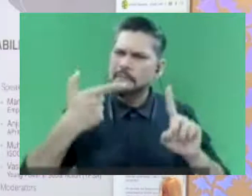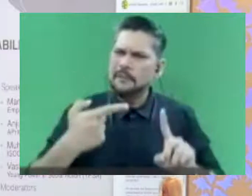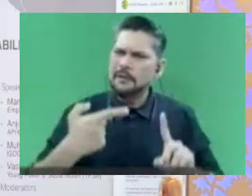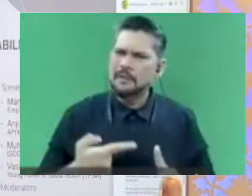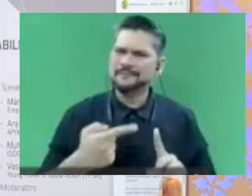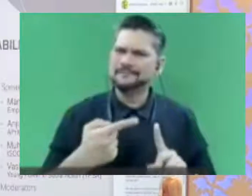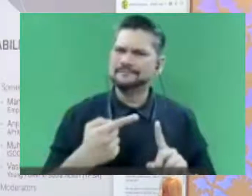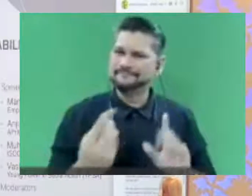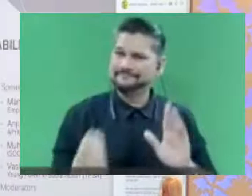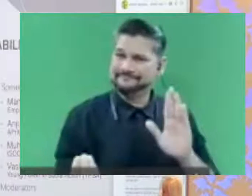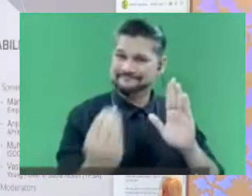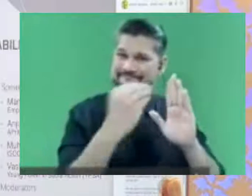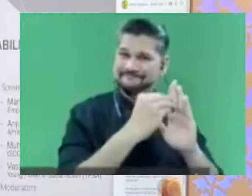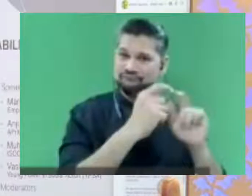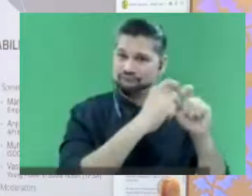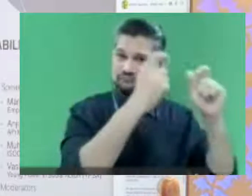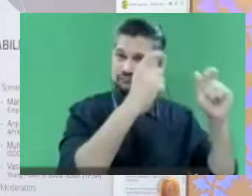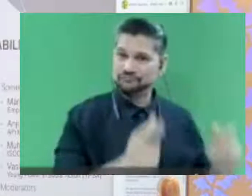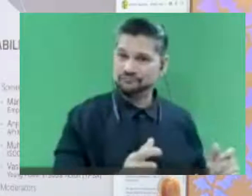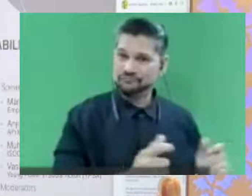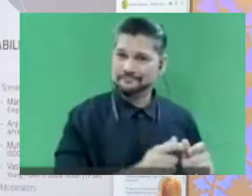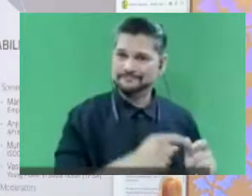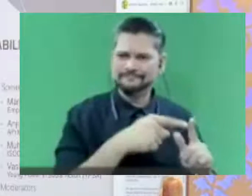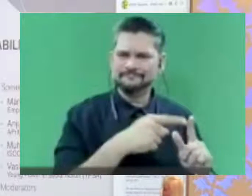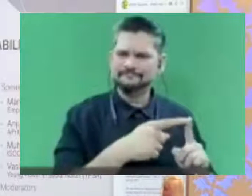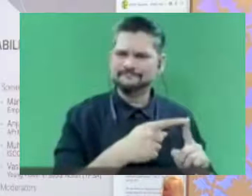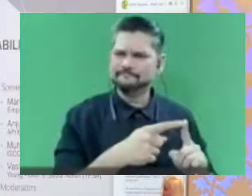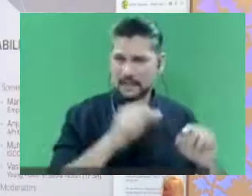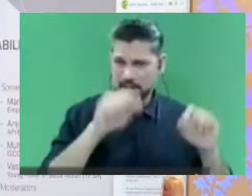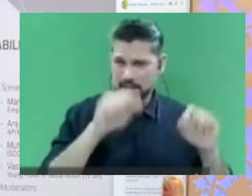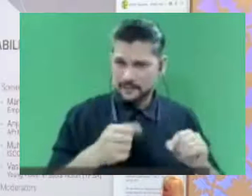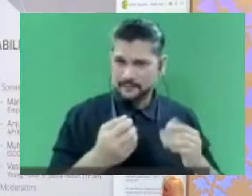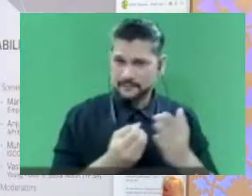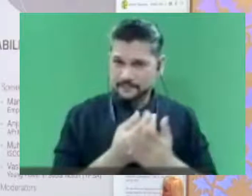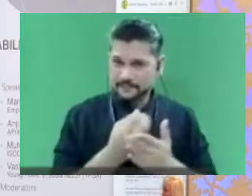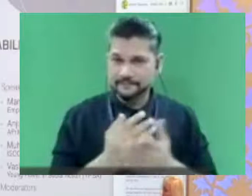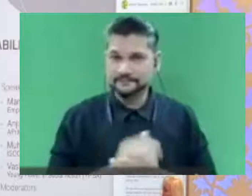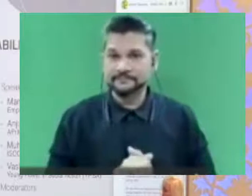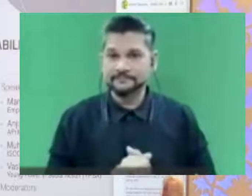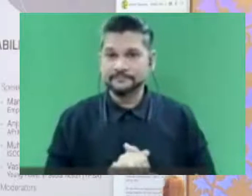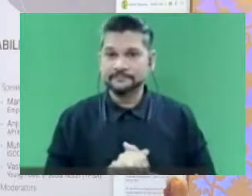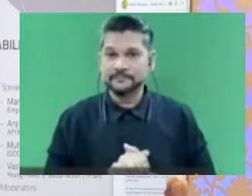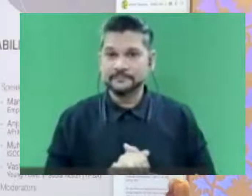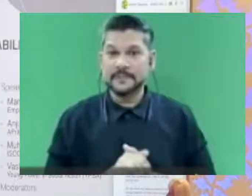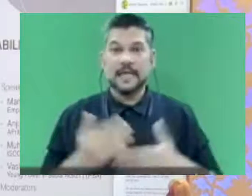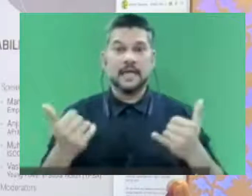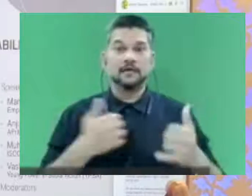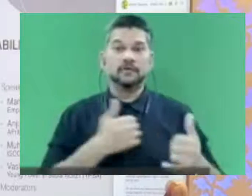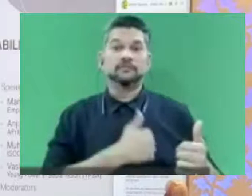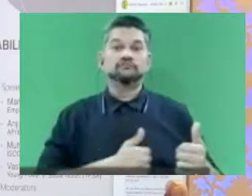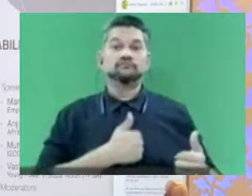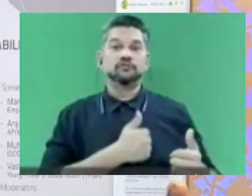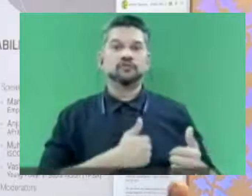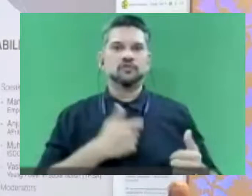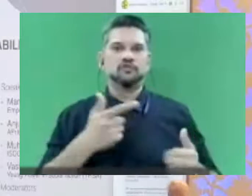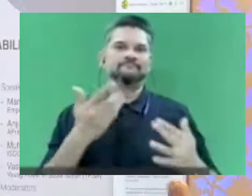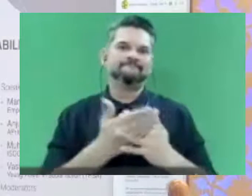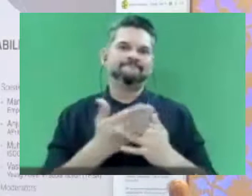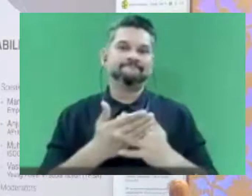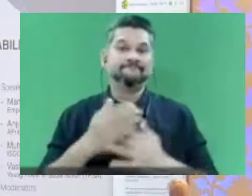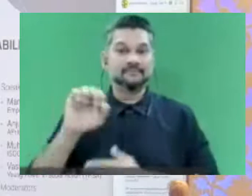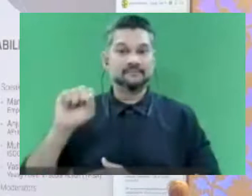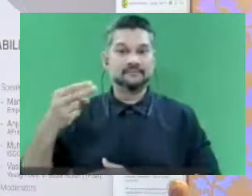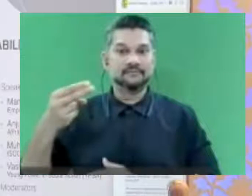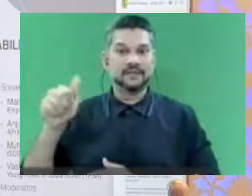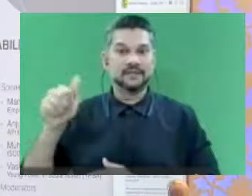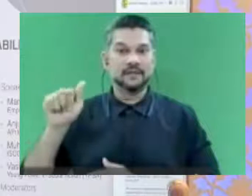was a lot of government action needed. Gunela, sorry to interrupt. Shabbir is joined. Oh, fantastic.